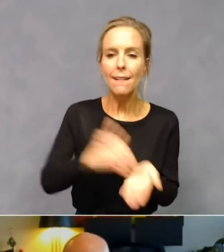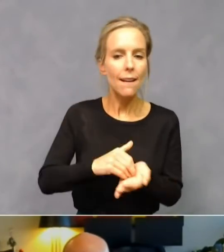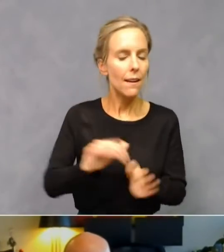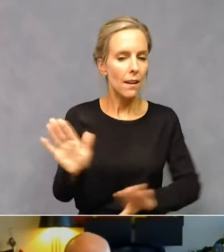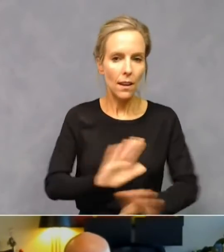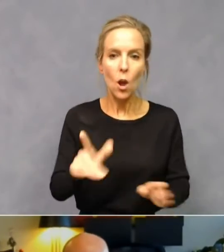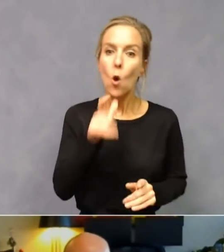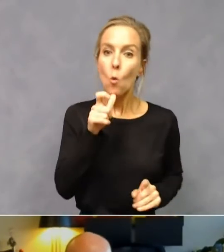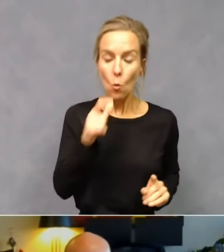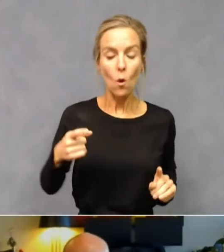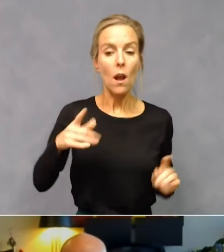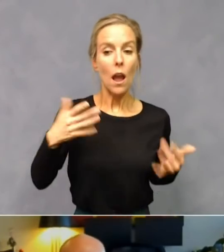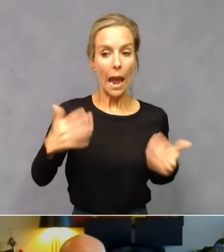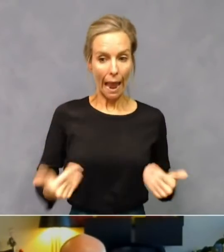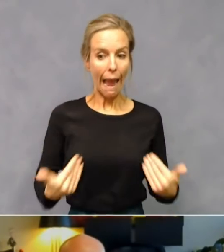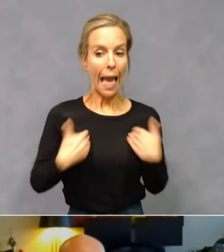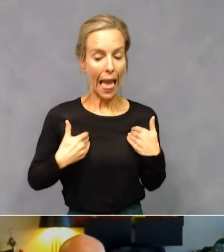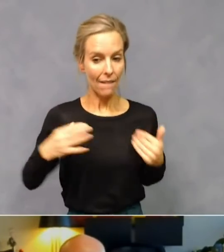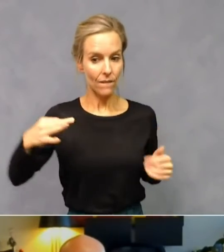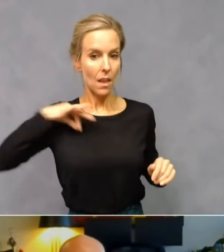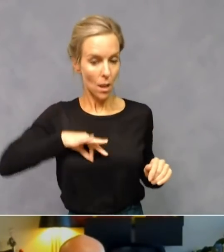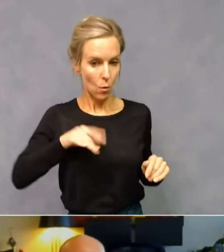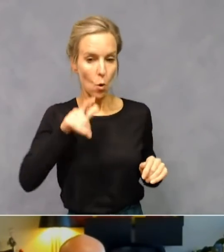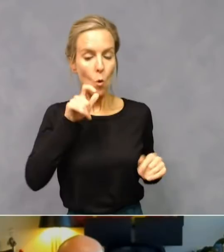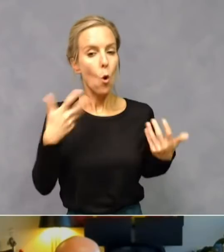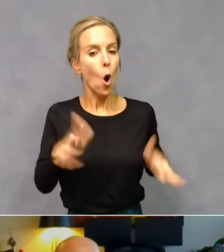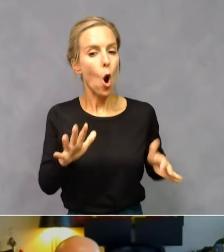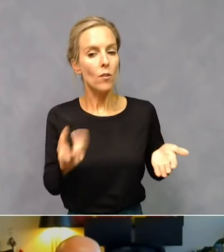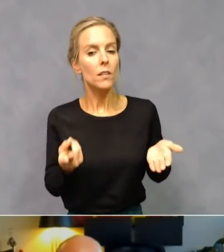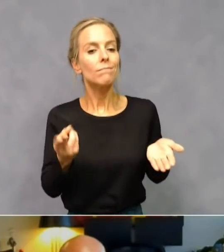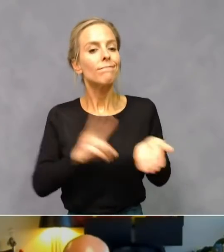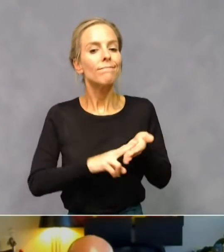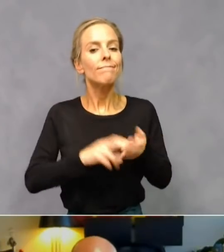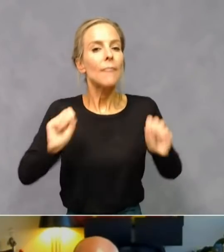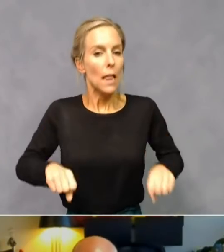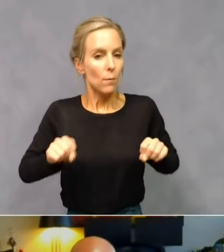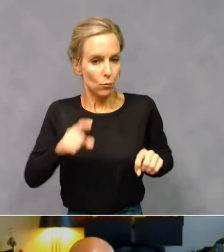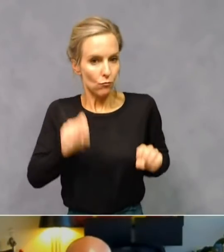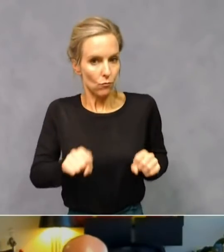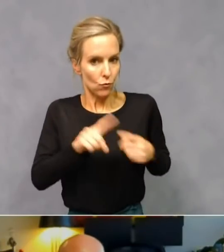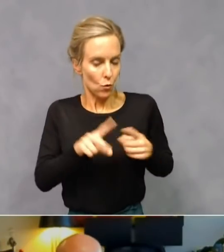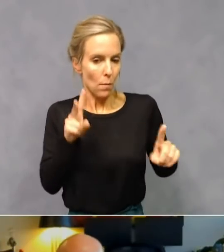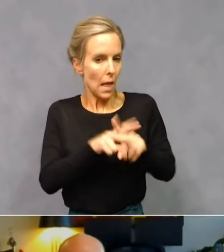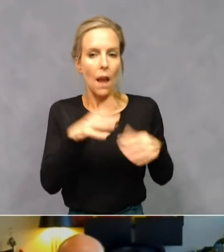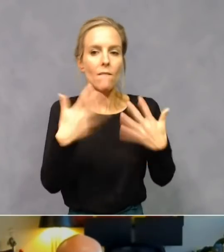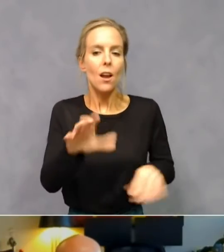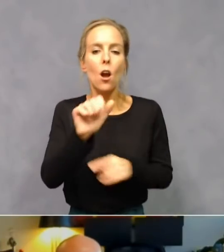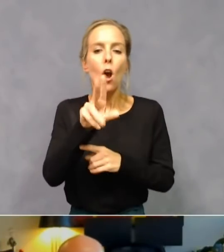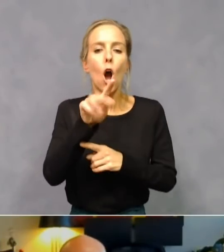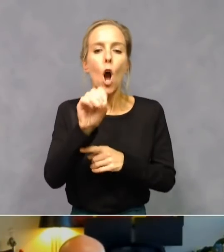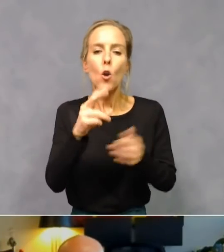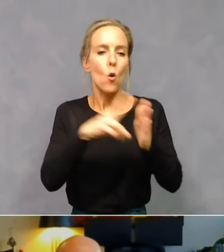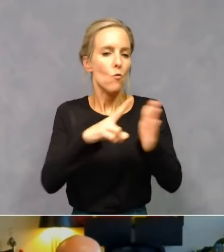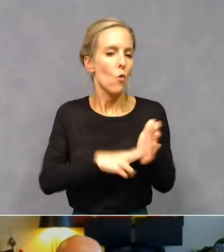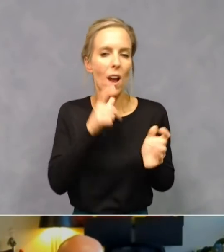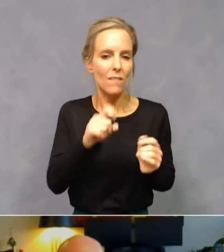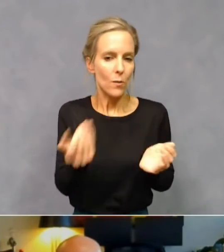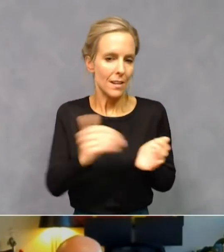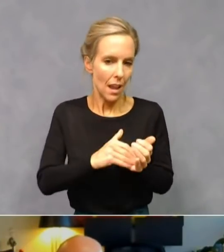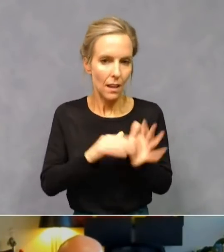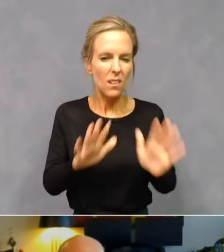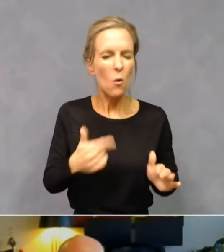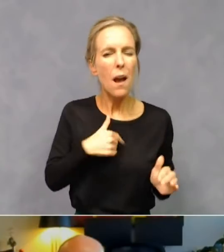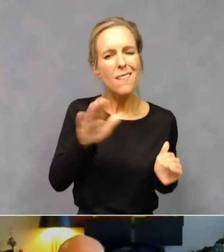been auto-assigned and auto-enrolled in the program. So we have, in terms of what's been distributed thus far, we have about another